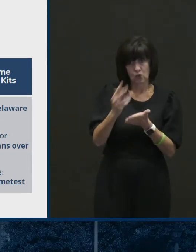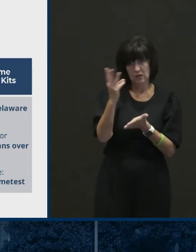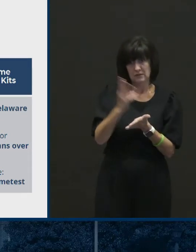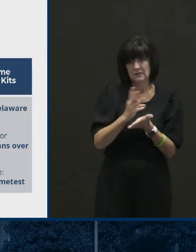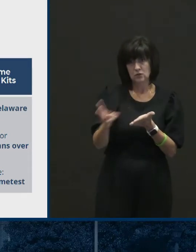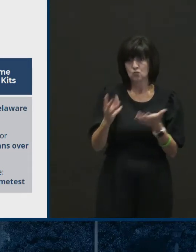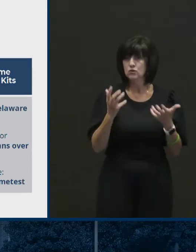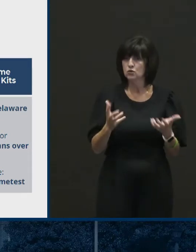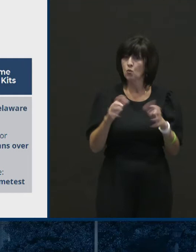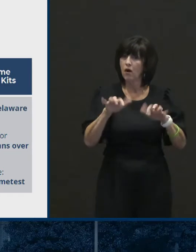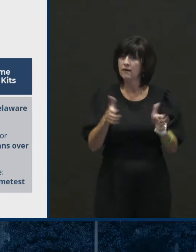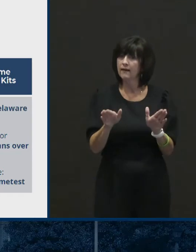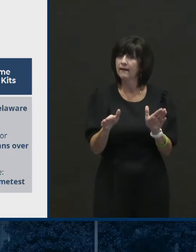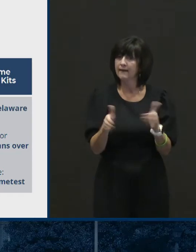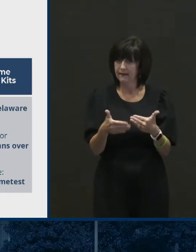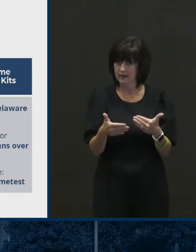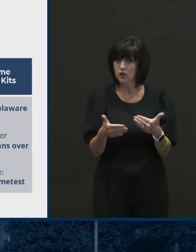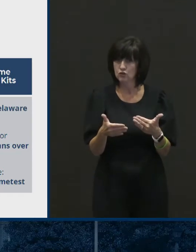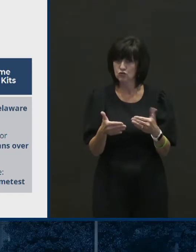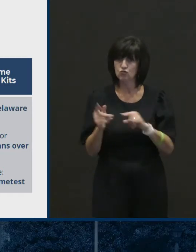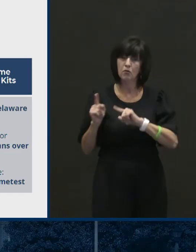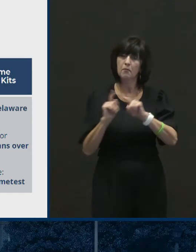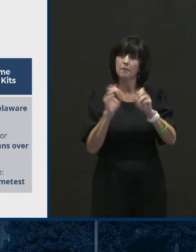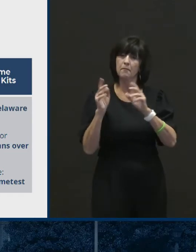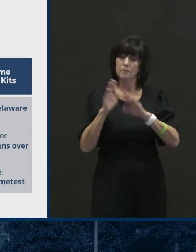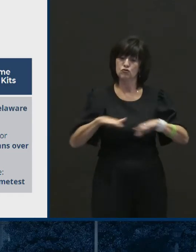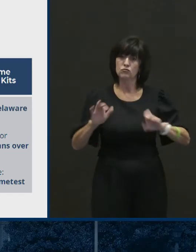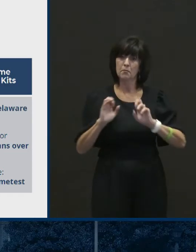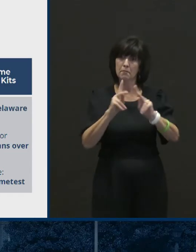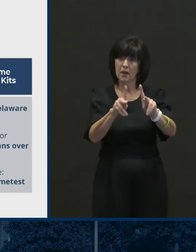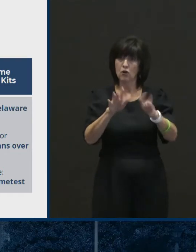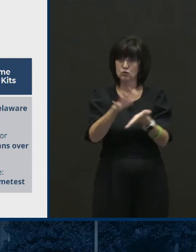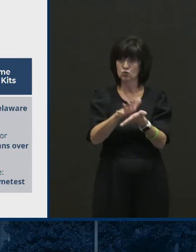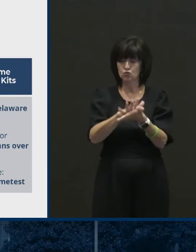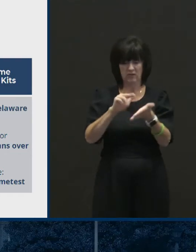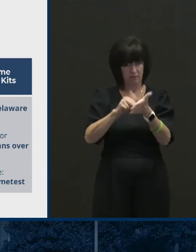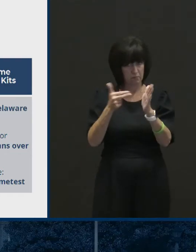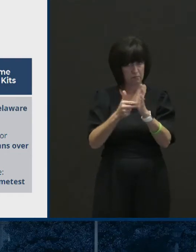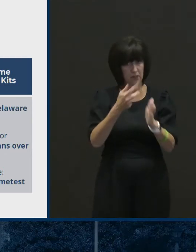to provide some testing prior to when they get there. Again, all the is listed at the